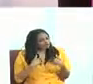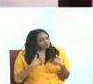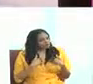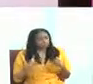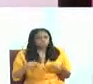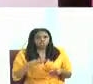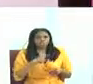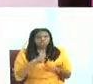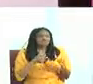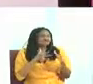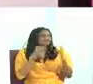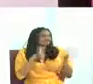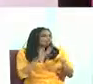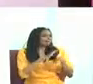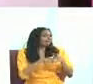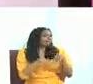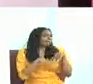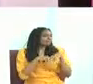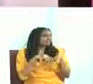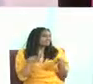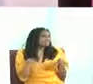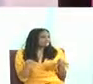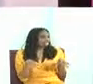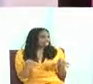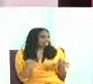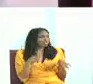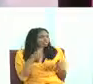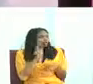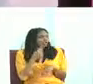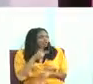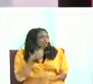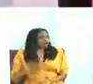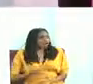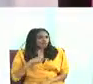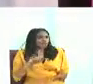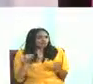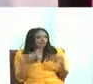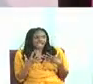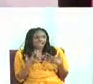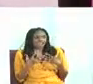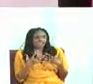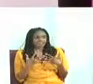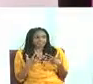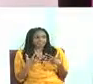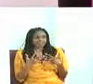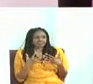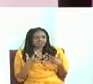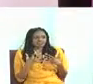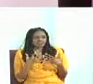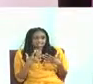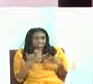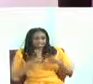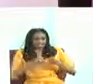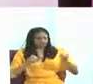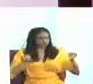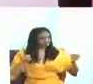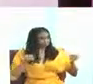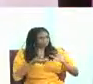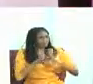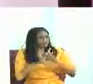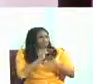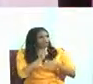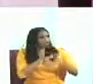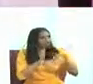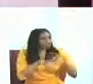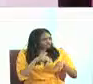so comfortable where we are that we're afraid to be uncomfortable. Right. Well, I come this